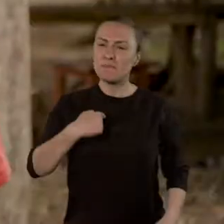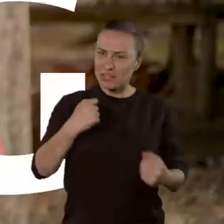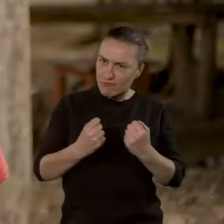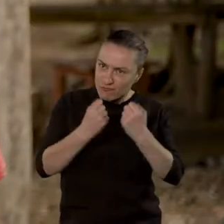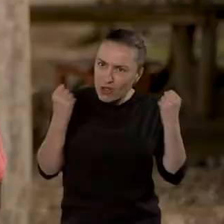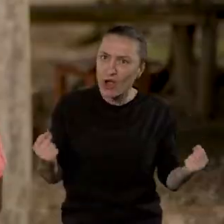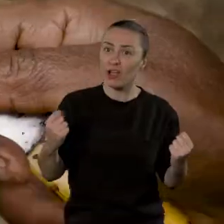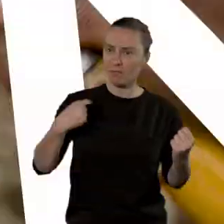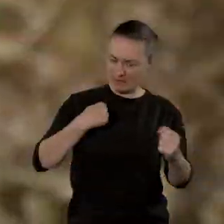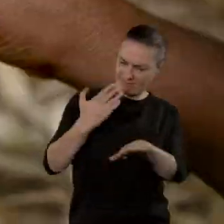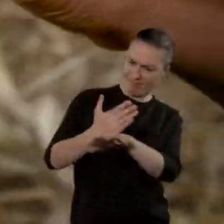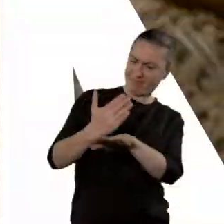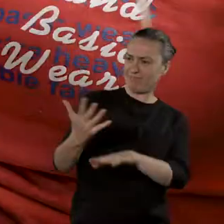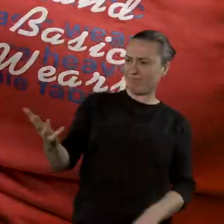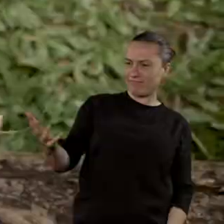Lito,